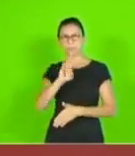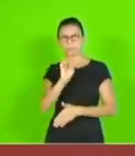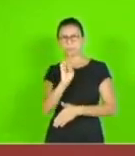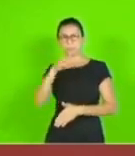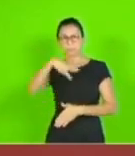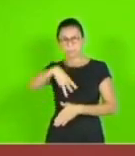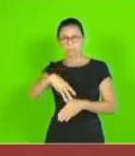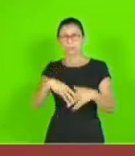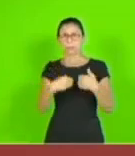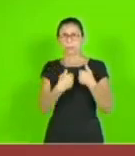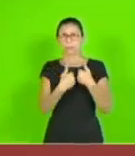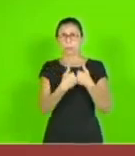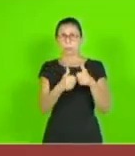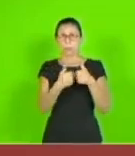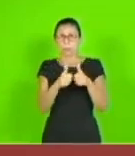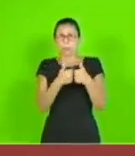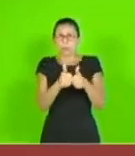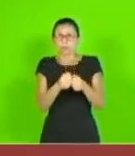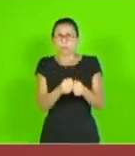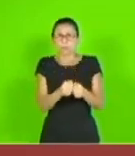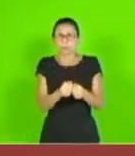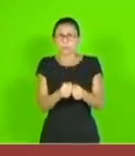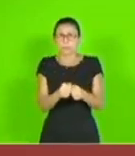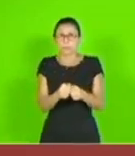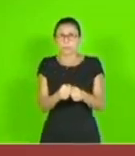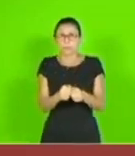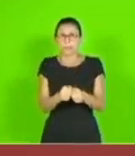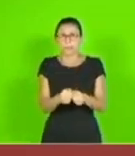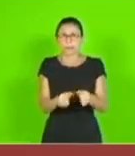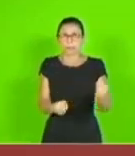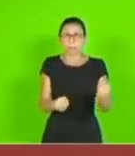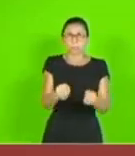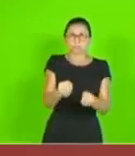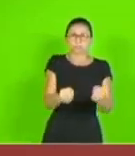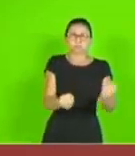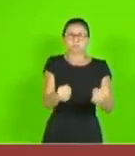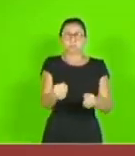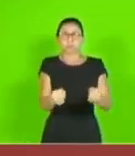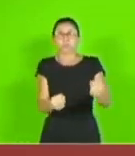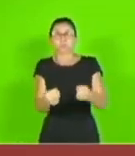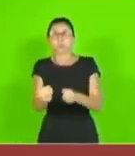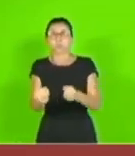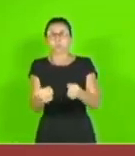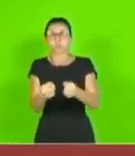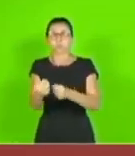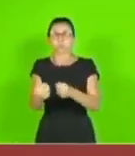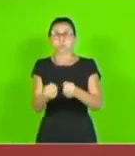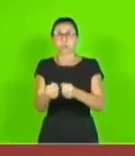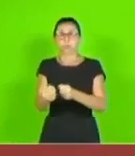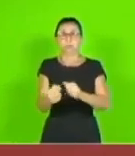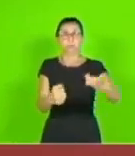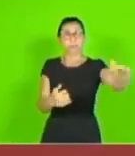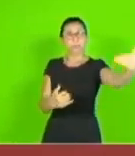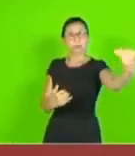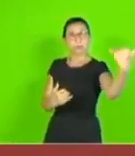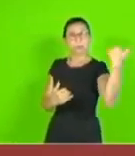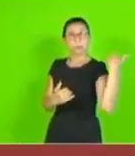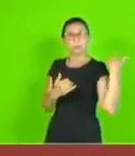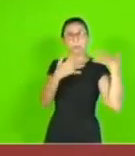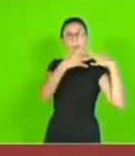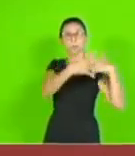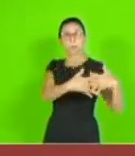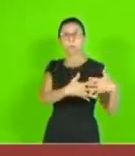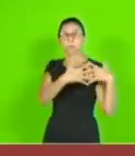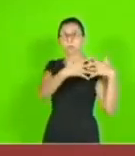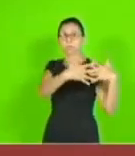was a driver, and the bus that he was driving, the brakes weren't working.